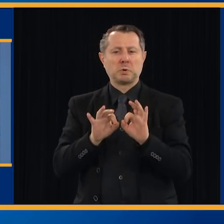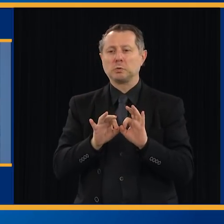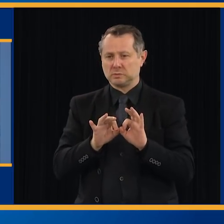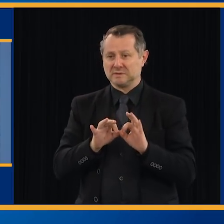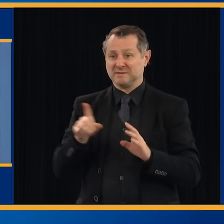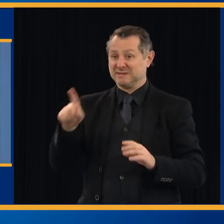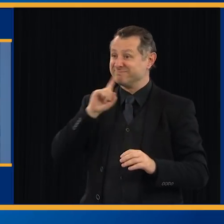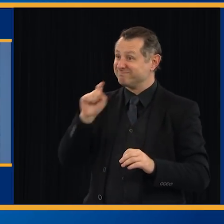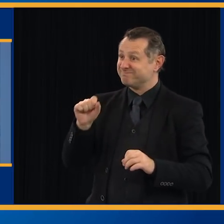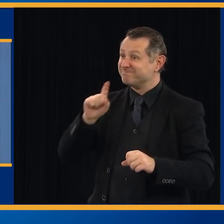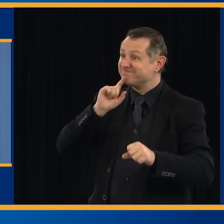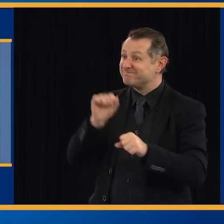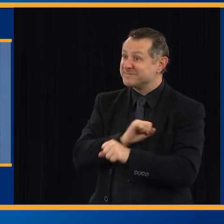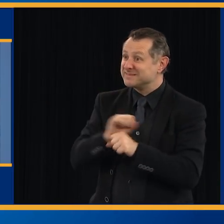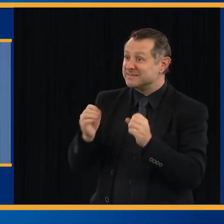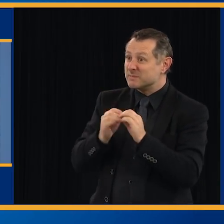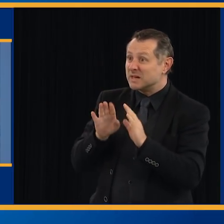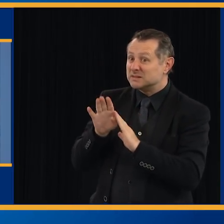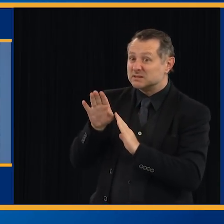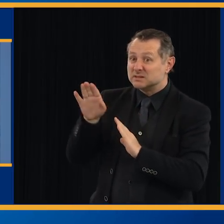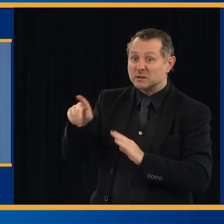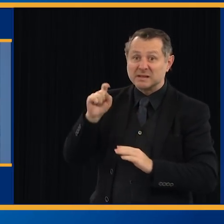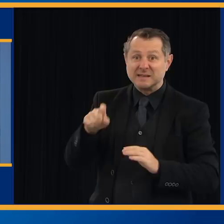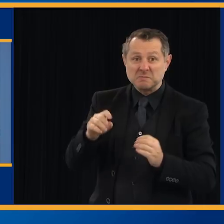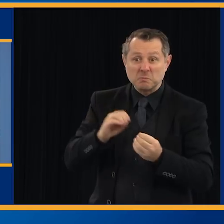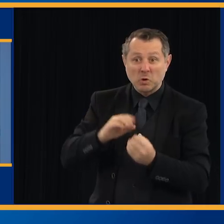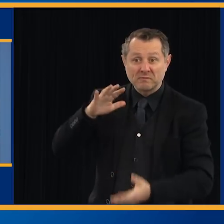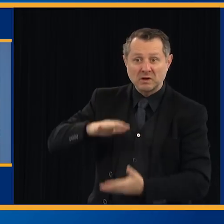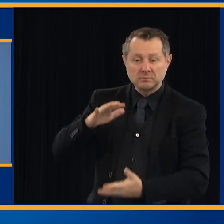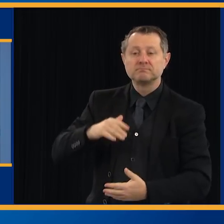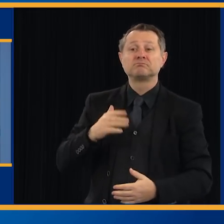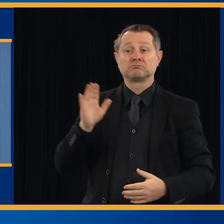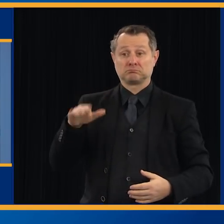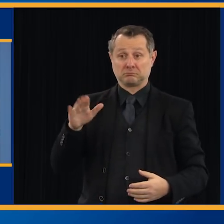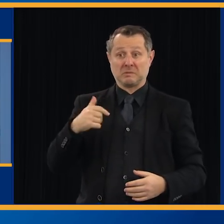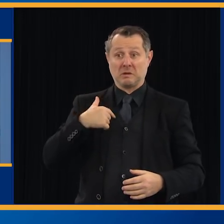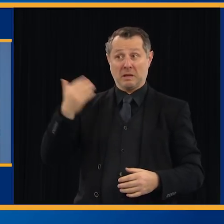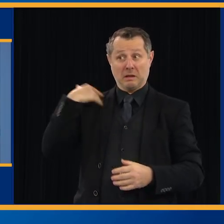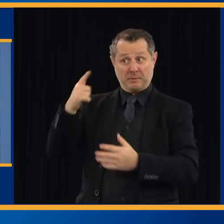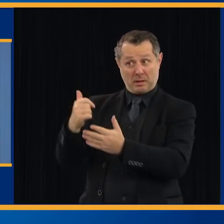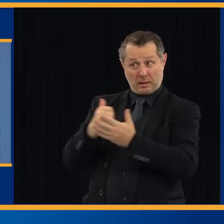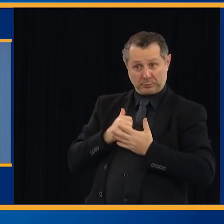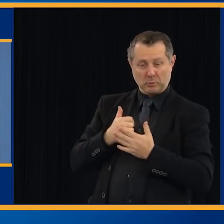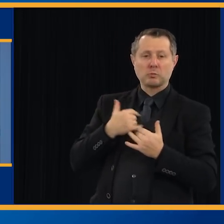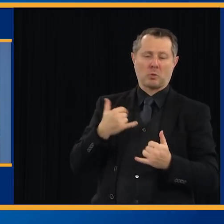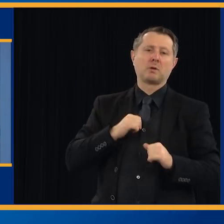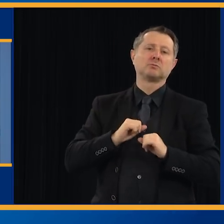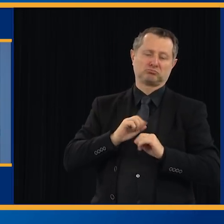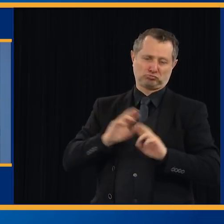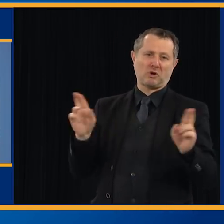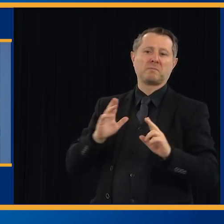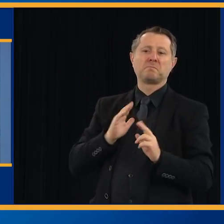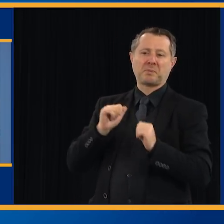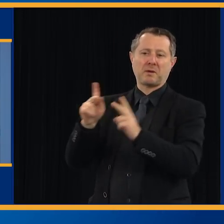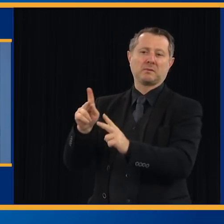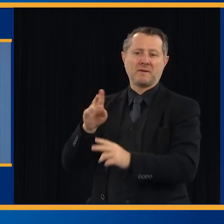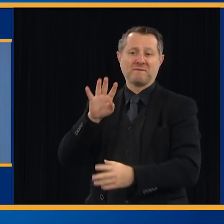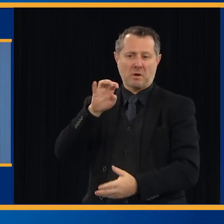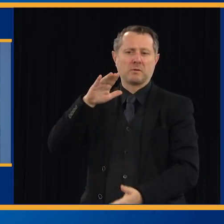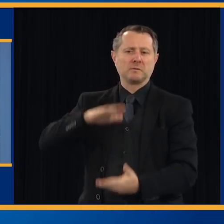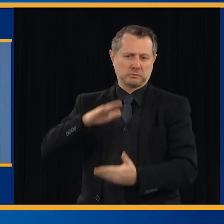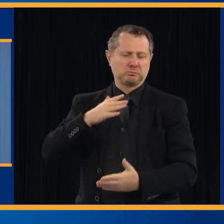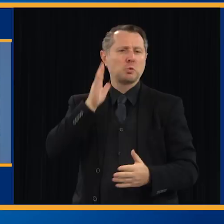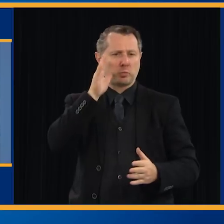keep going up and if they have to scramble. And I said, you were there for us, and we're going to be there for you. If they need 400 ventilators, we've